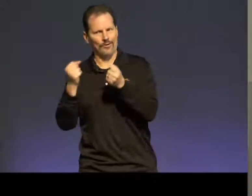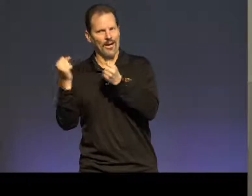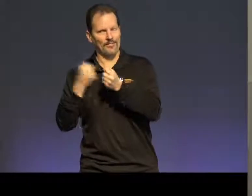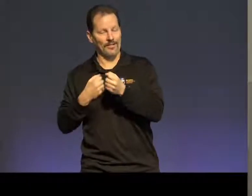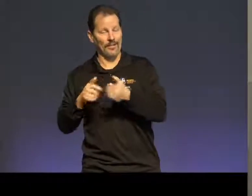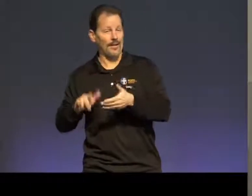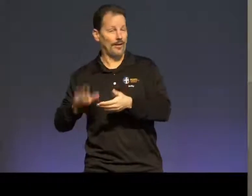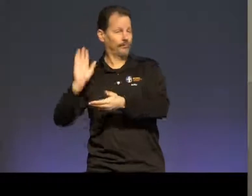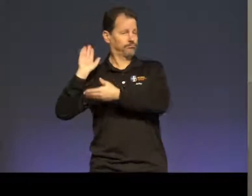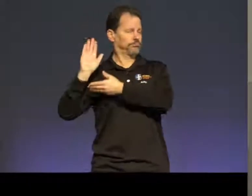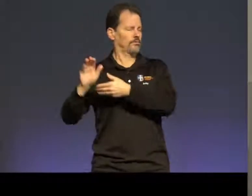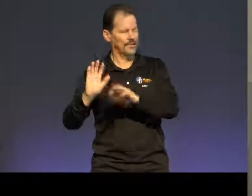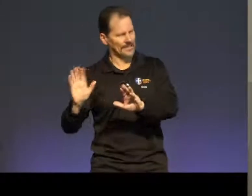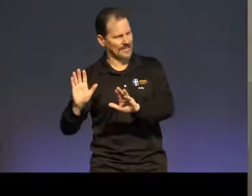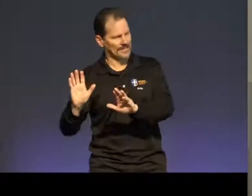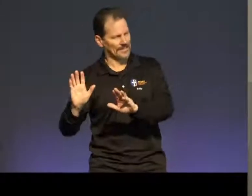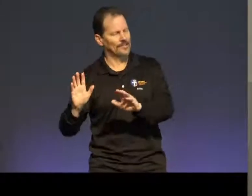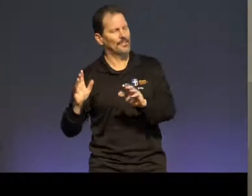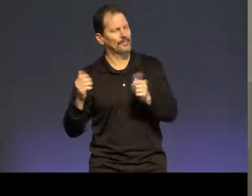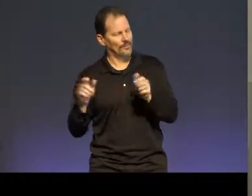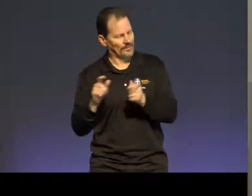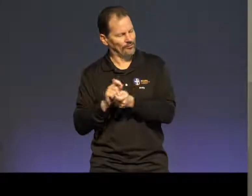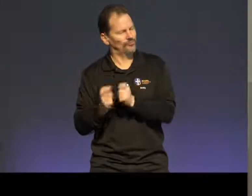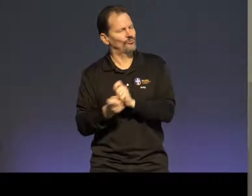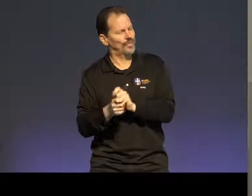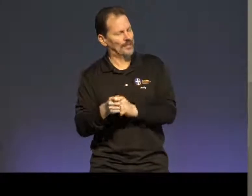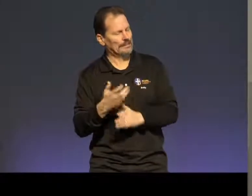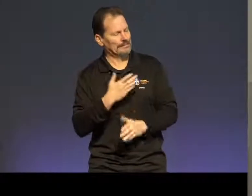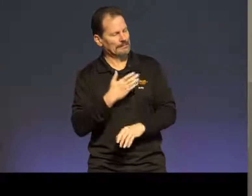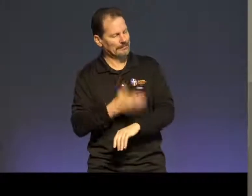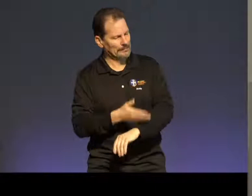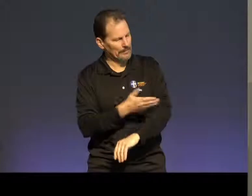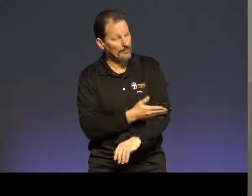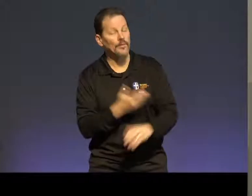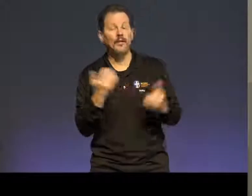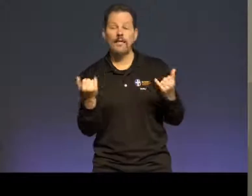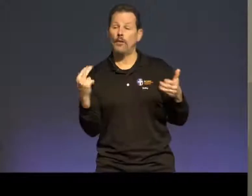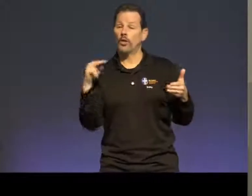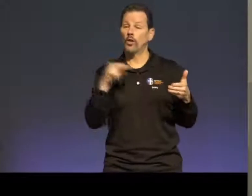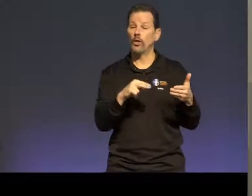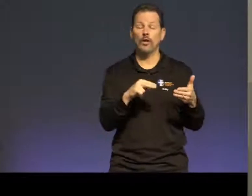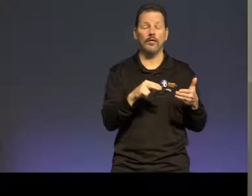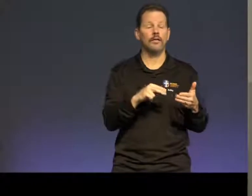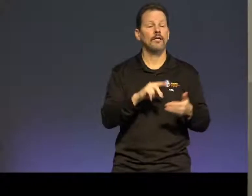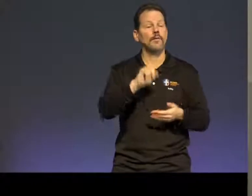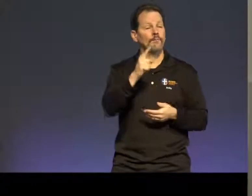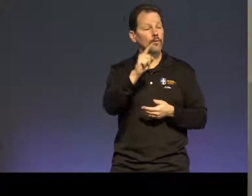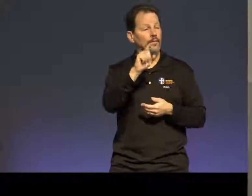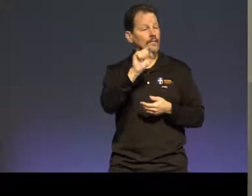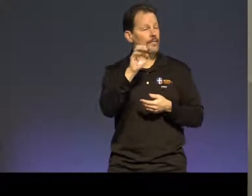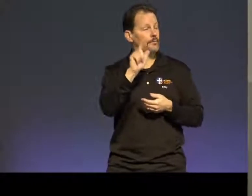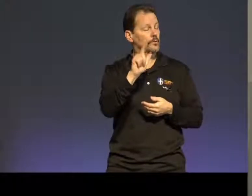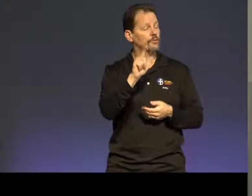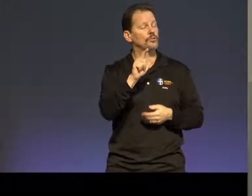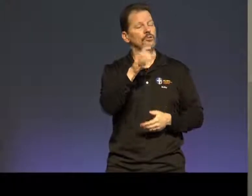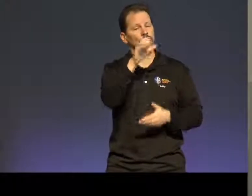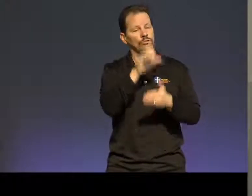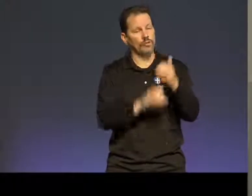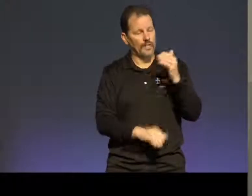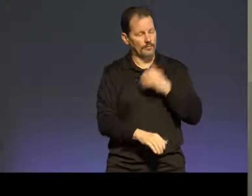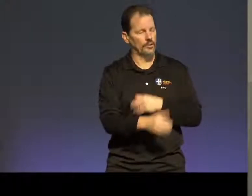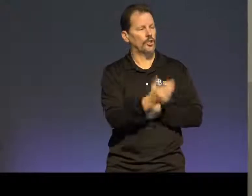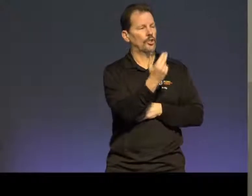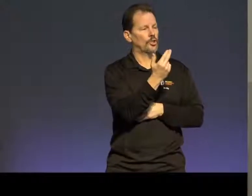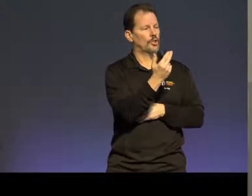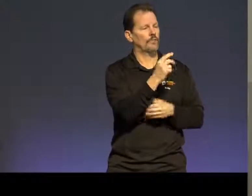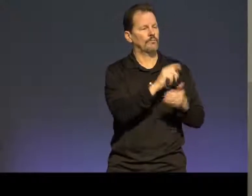But as I was reading through this text and I'm coming into 1 Samuel chapter 13, verse 6 through 14, I had to ask myself, what